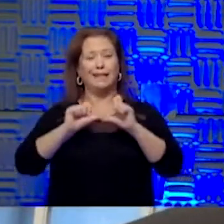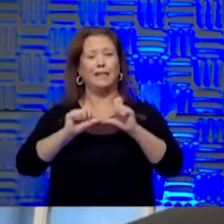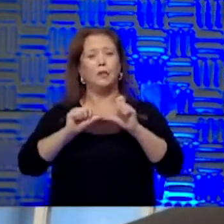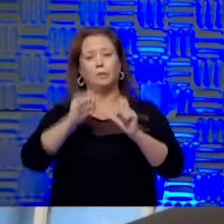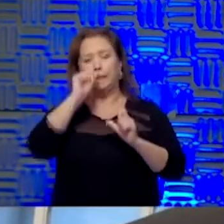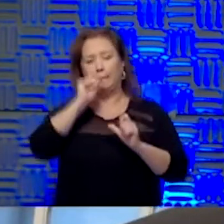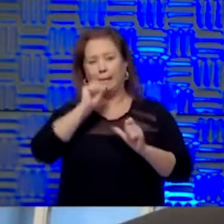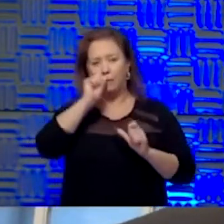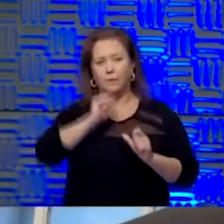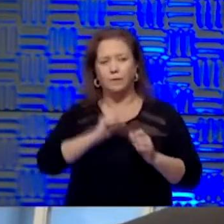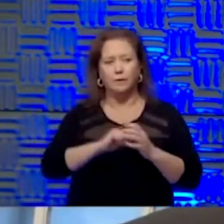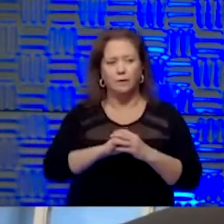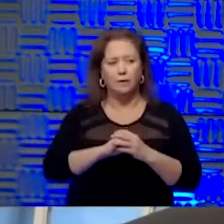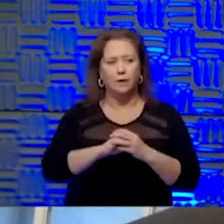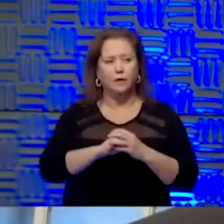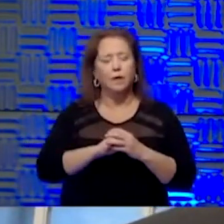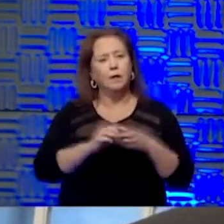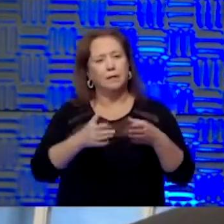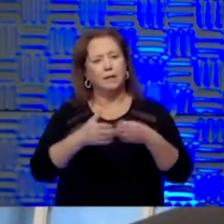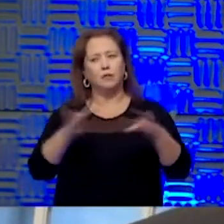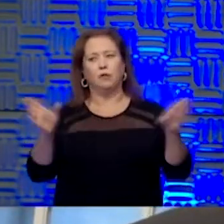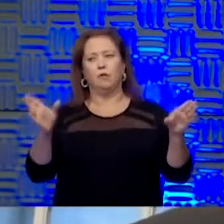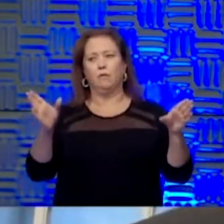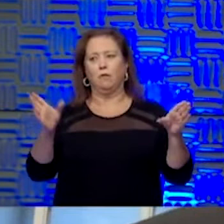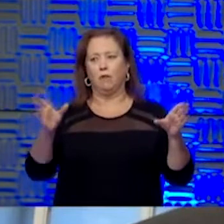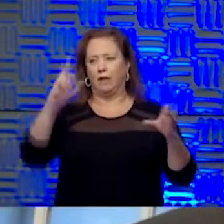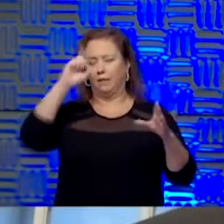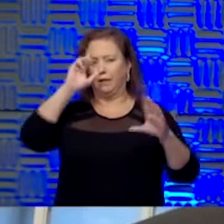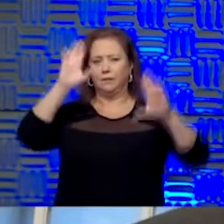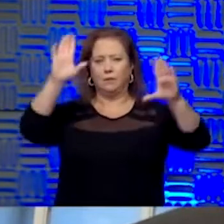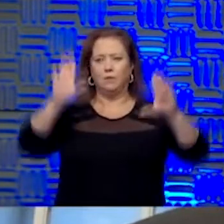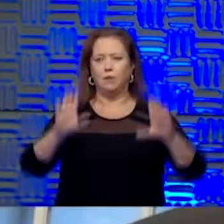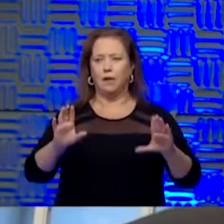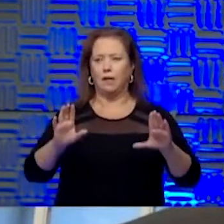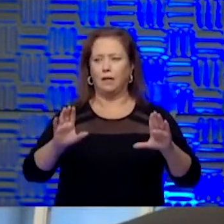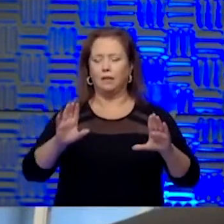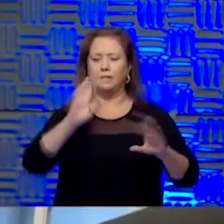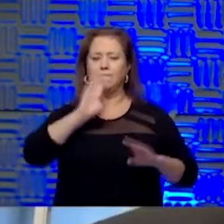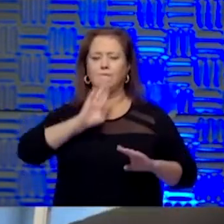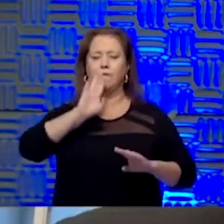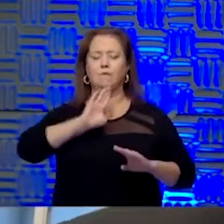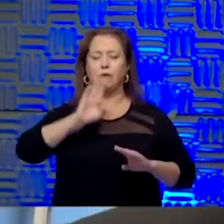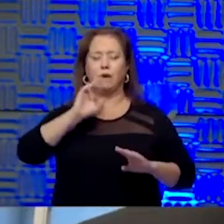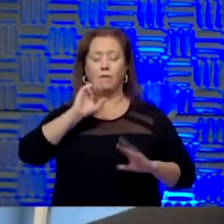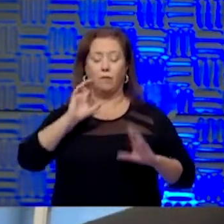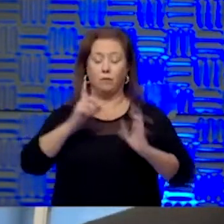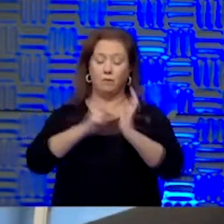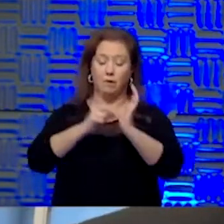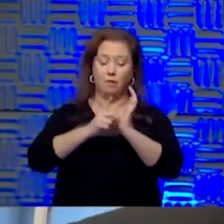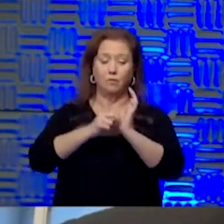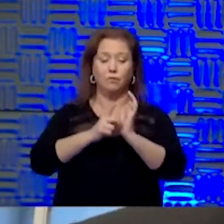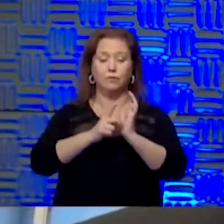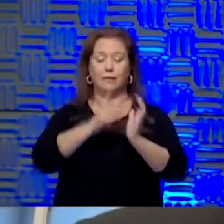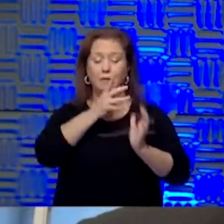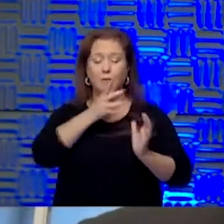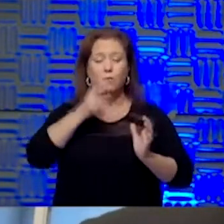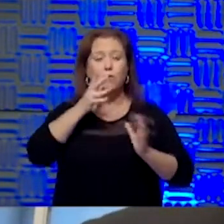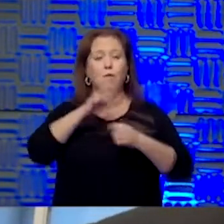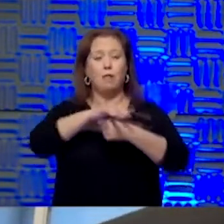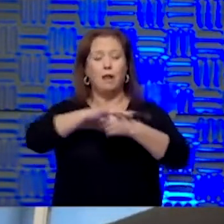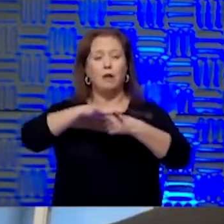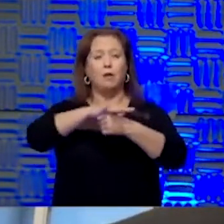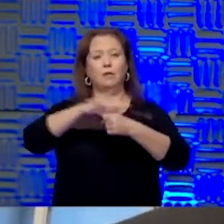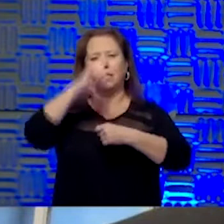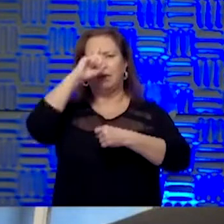patient. But overall, I think it's been great. It's frustrating, I know, for providers in our rural settings, because